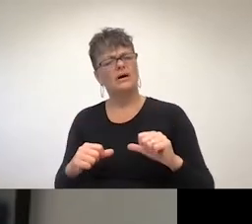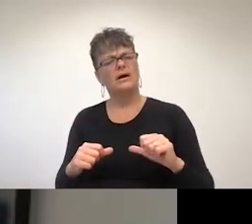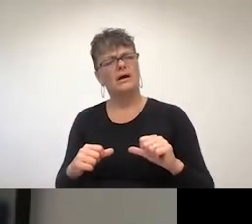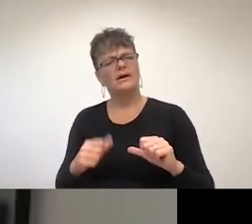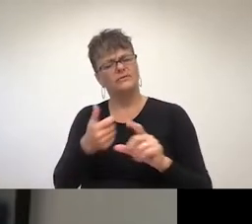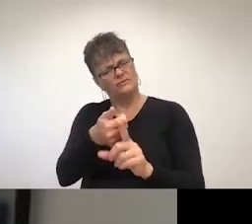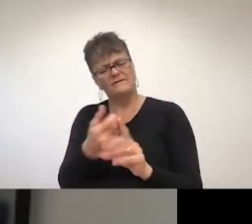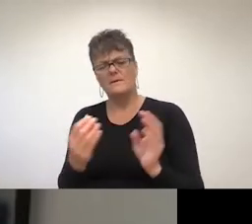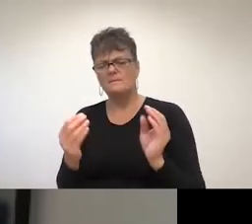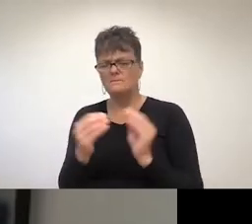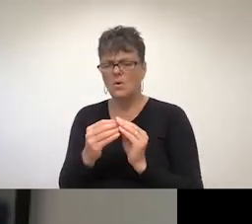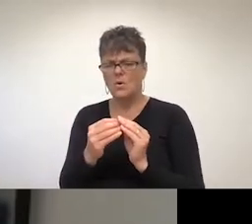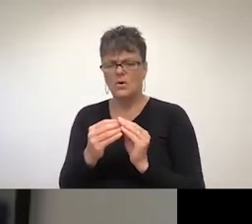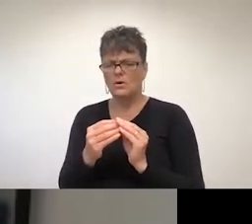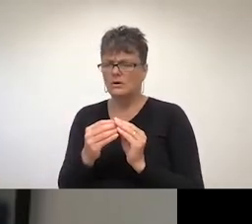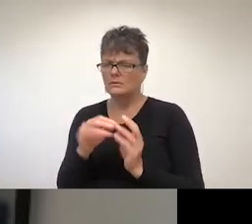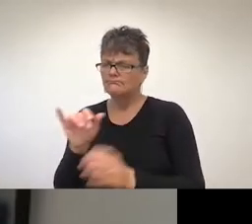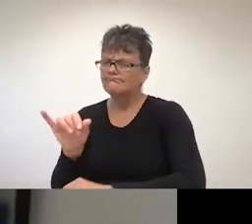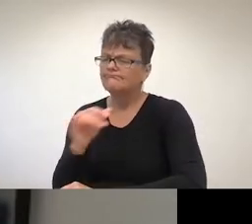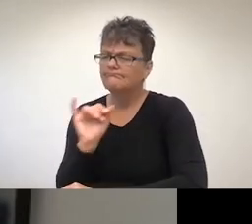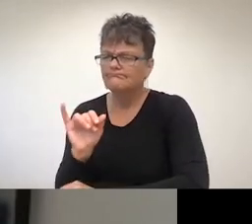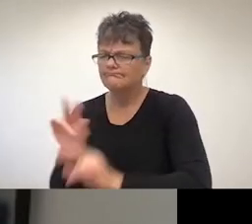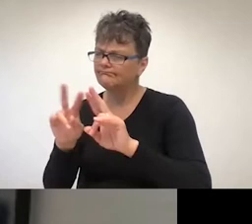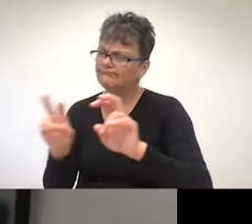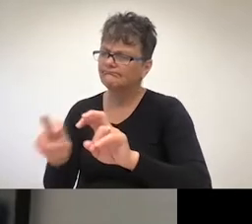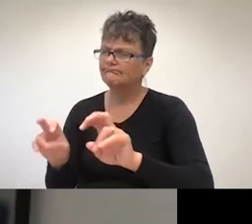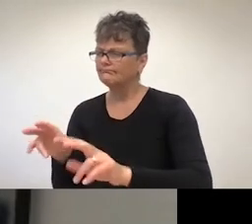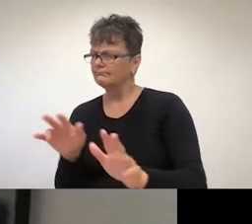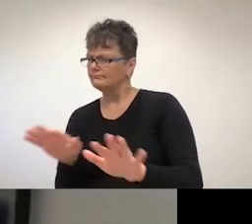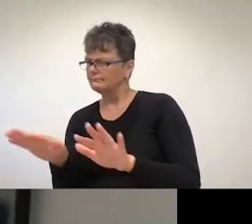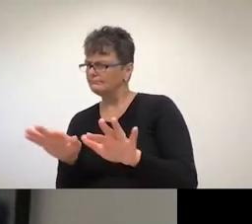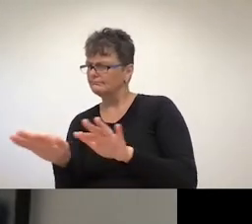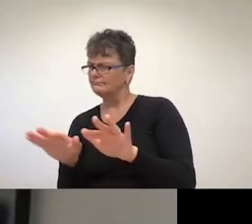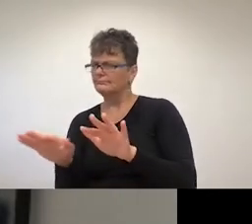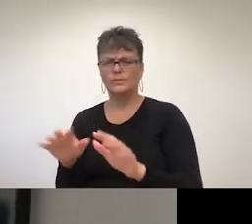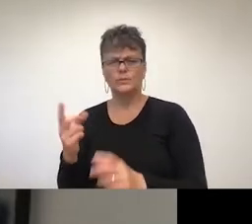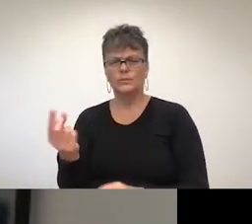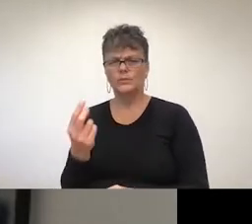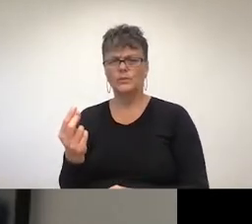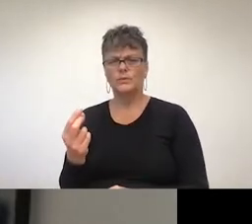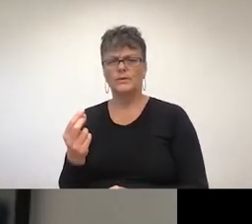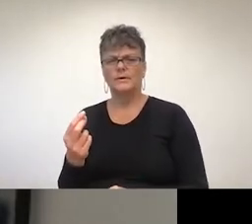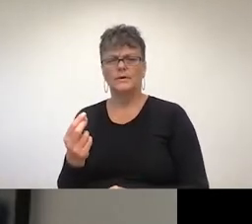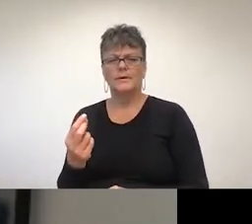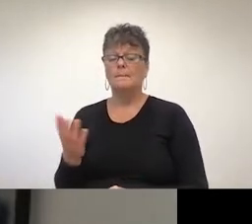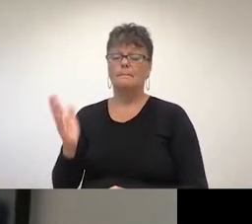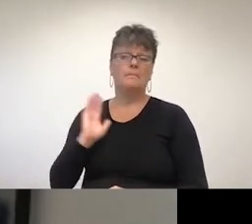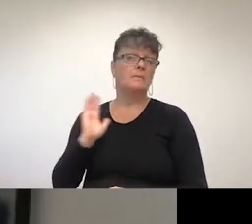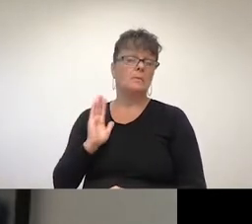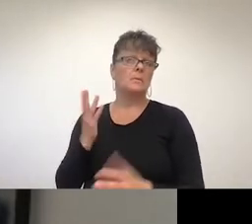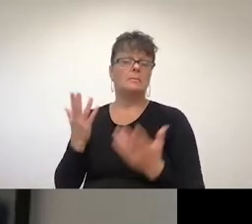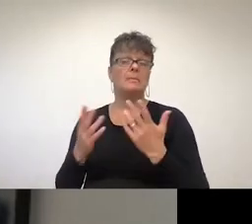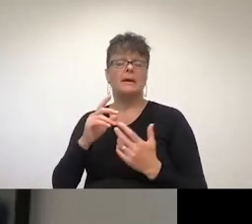front of us. Even if they're online, we need to sort of keep an eye in a way that maybe didn't, resonate with us before the